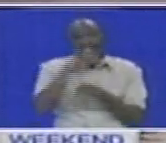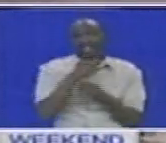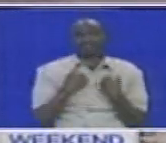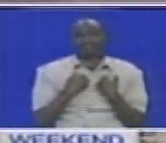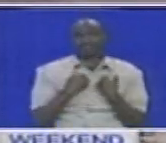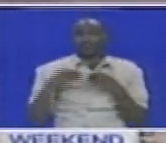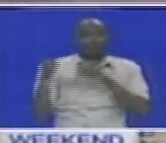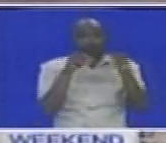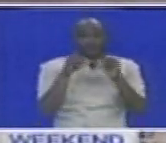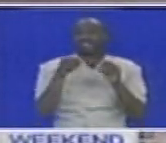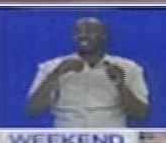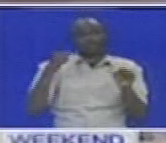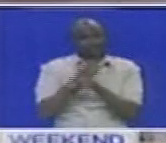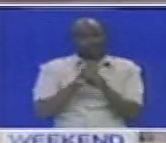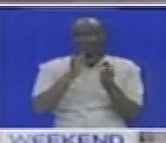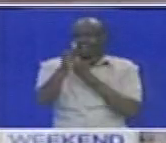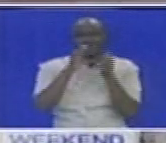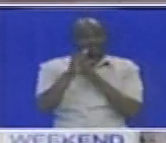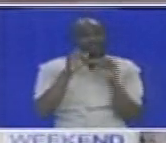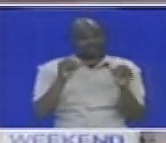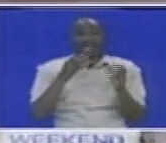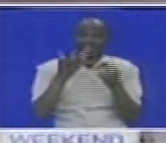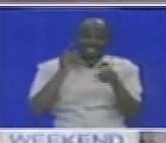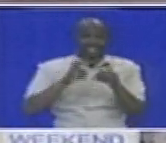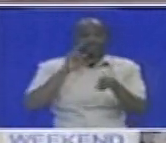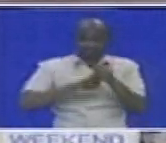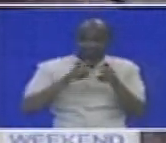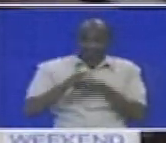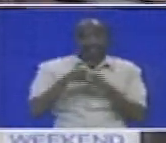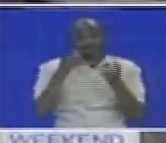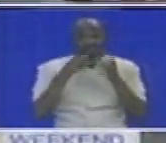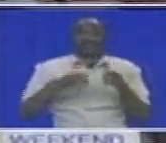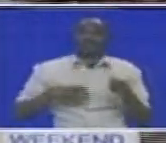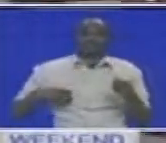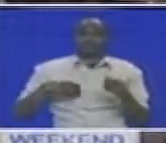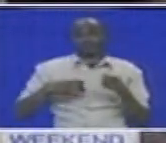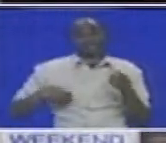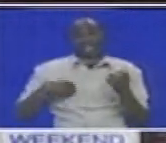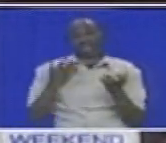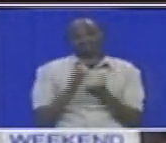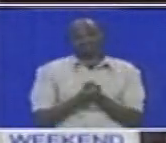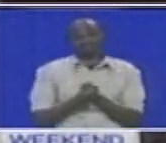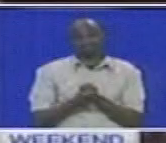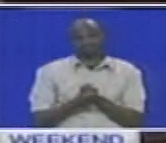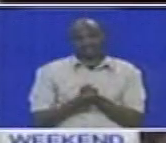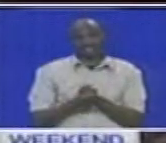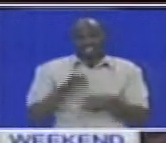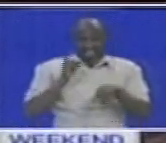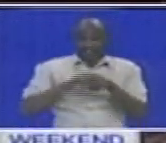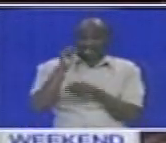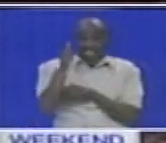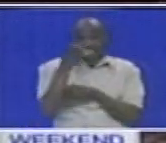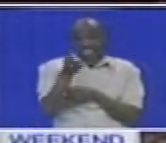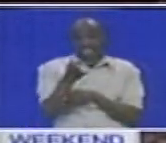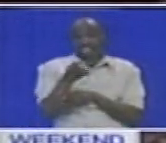their movements as they fear being arrested and labeled illegal aliens. In the face of Kenya's